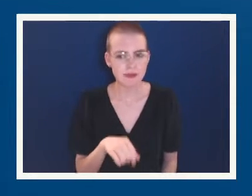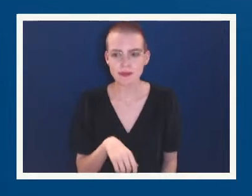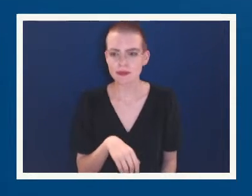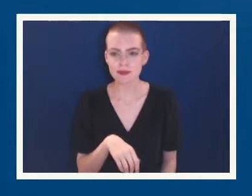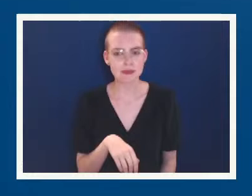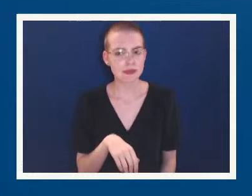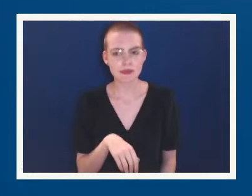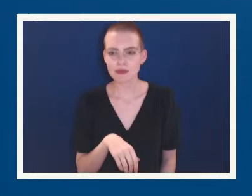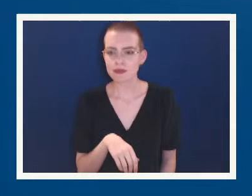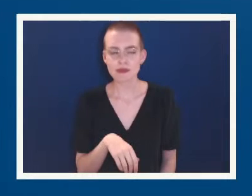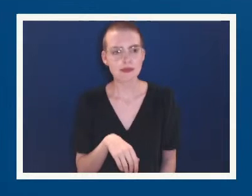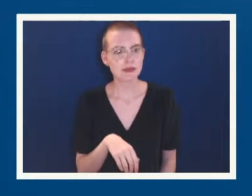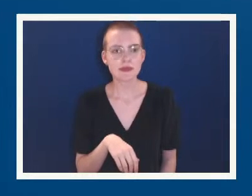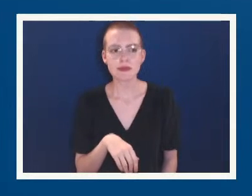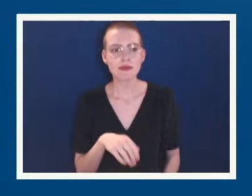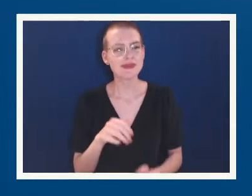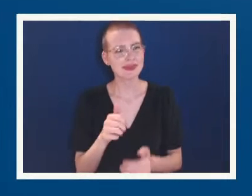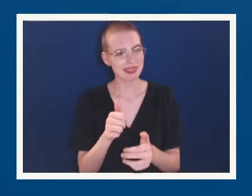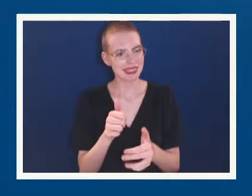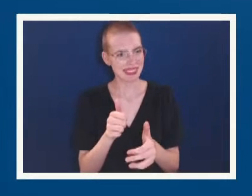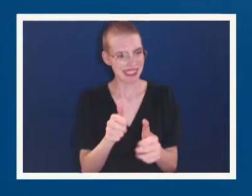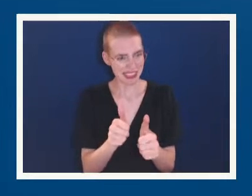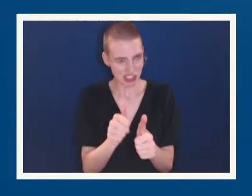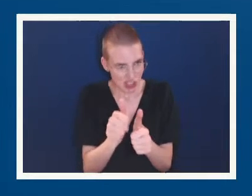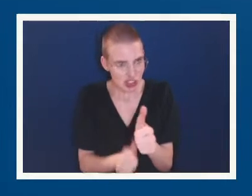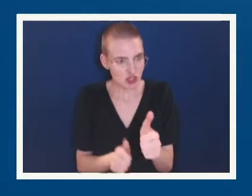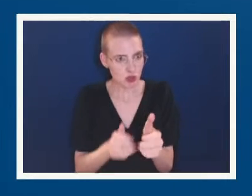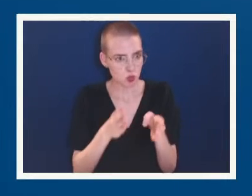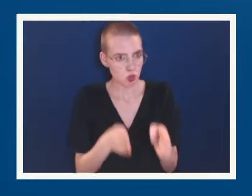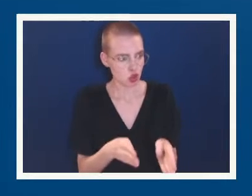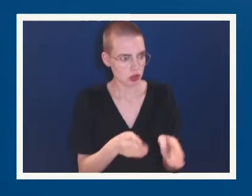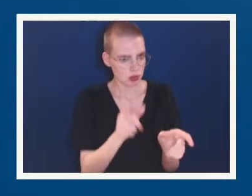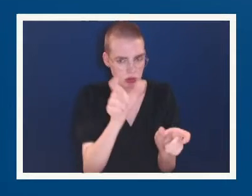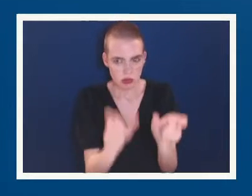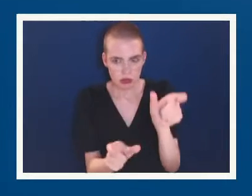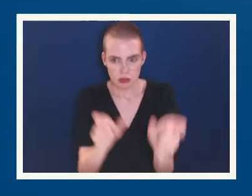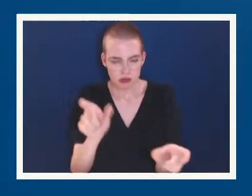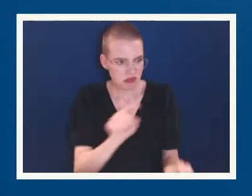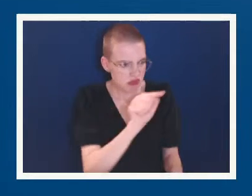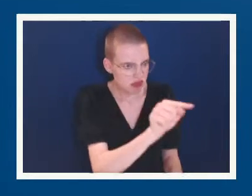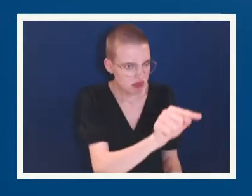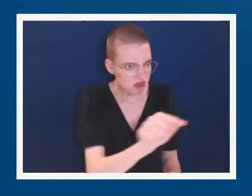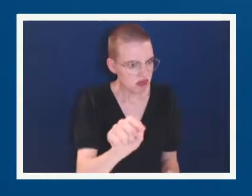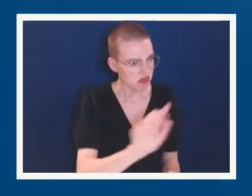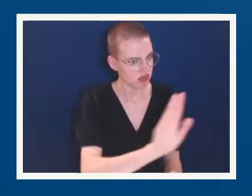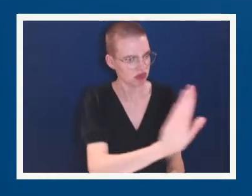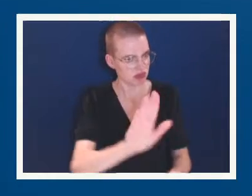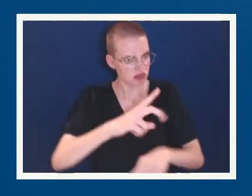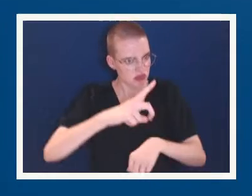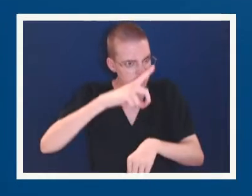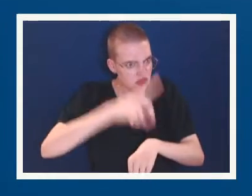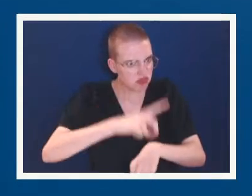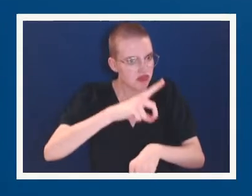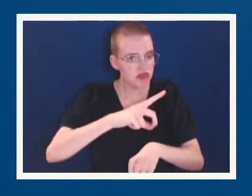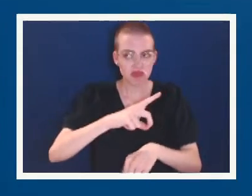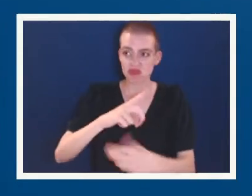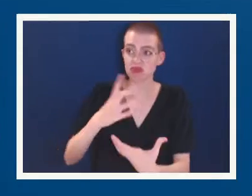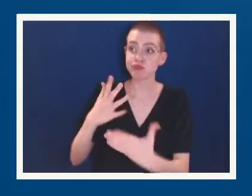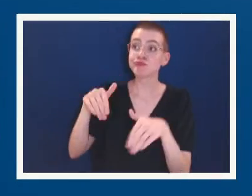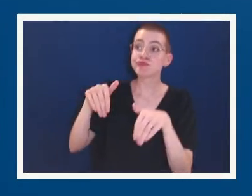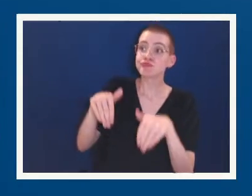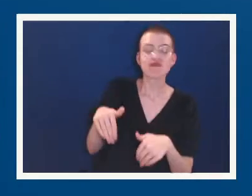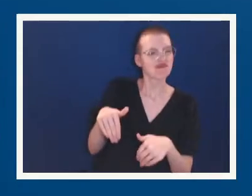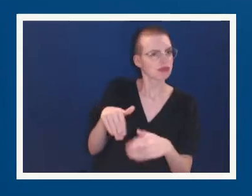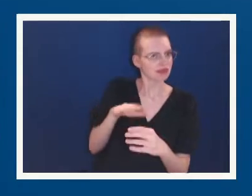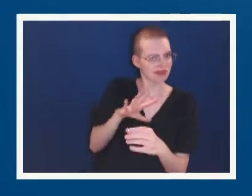That means that each of us has a responsibility to get off the sidelines, to get in the game, and